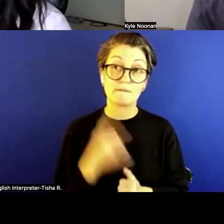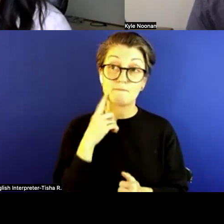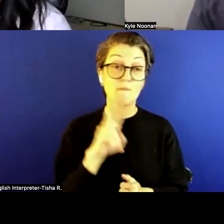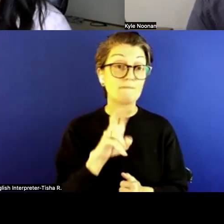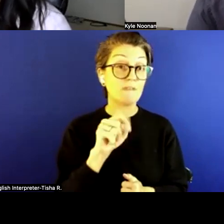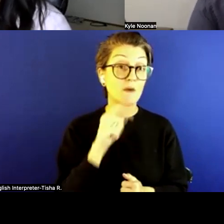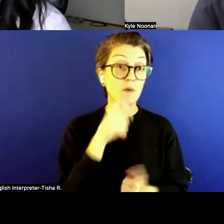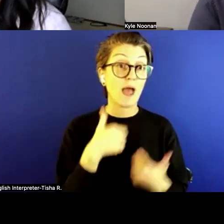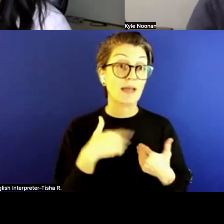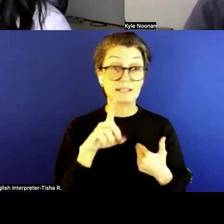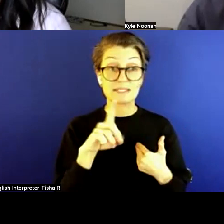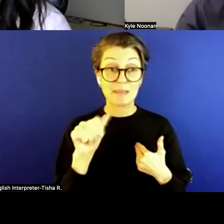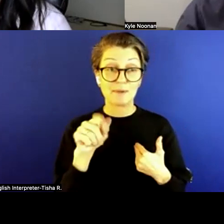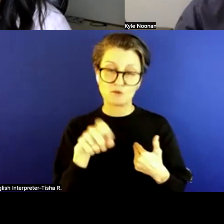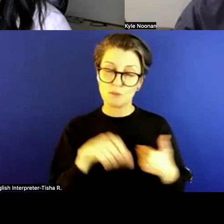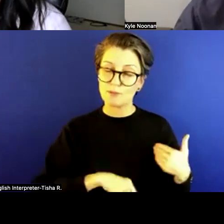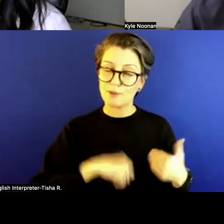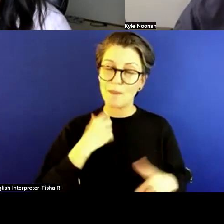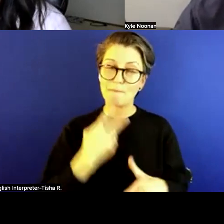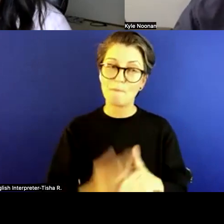Thank you so much for sharing that, Alec.